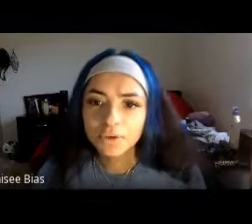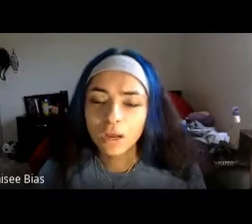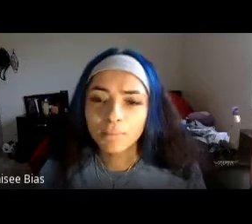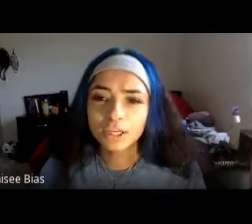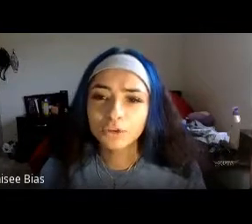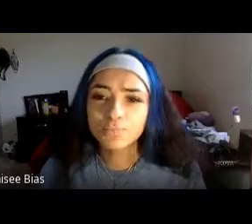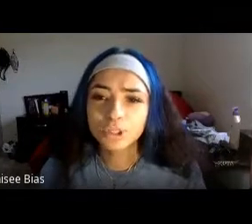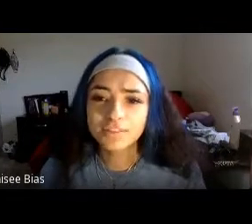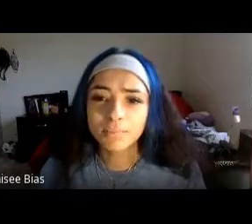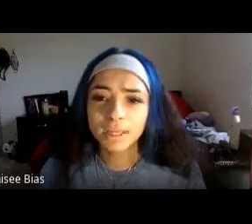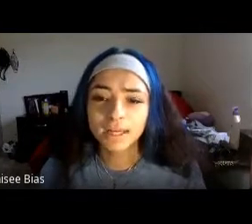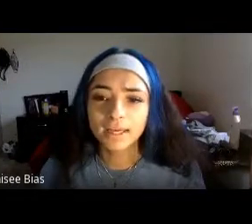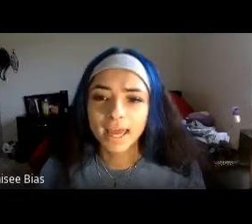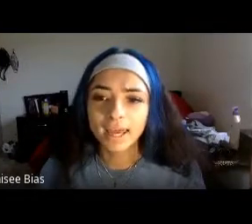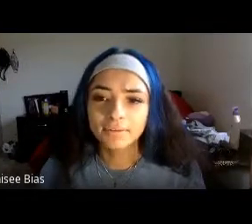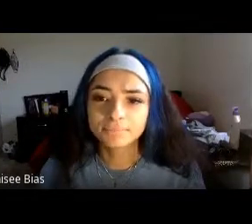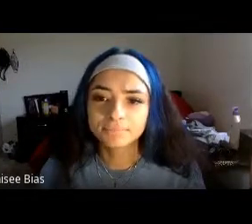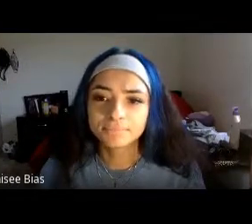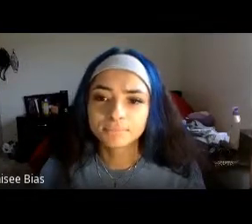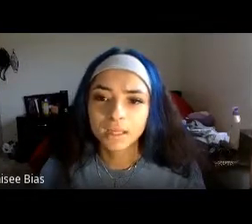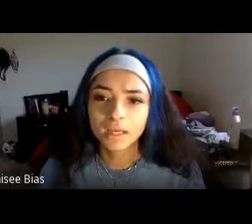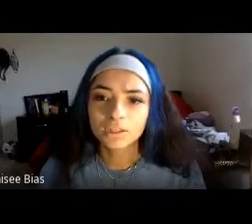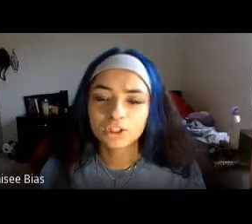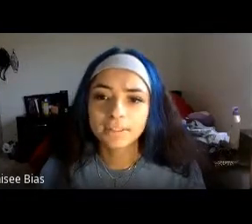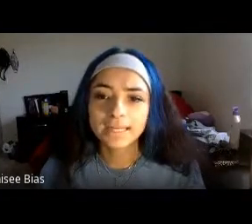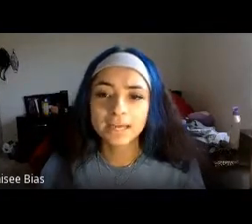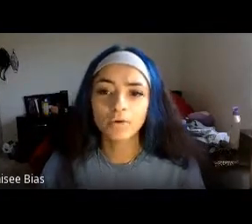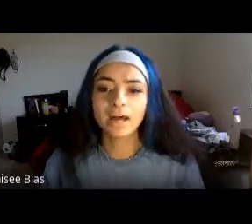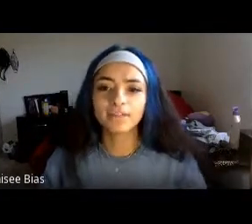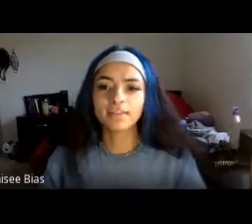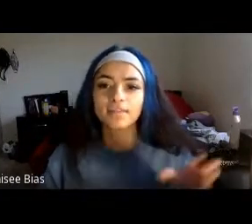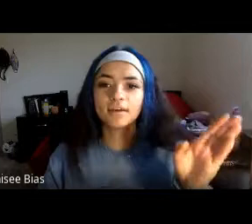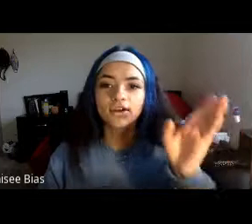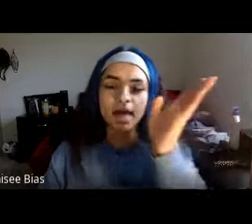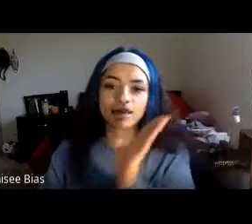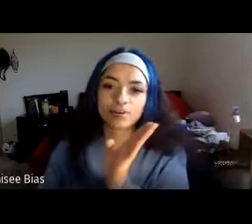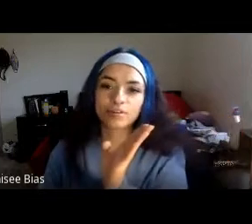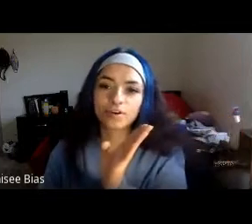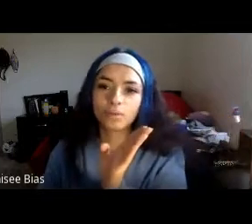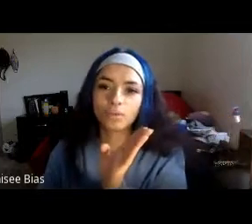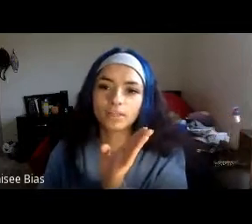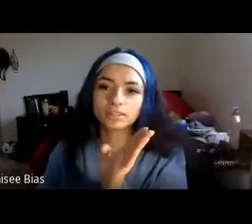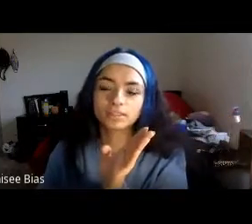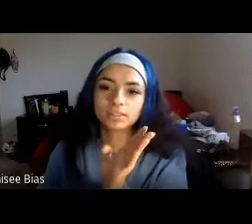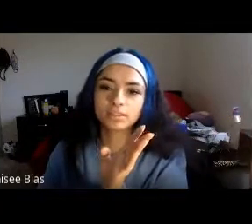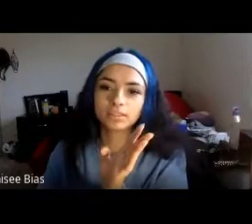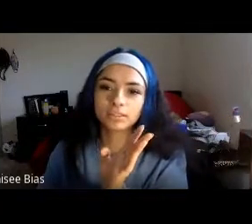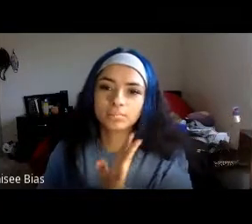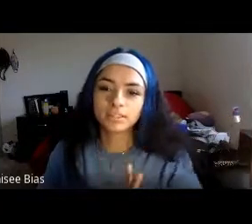I think you unpin it, you just push like the pin again, so it will have like the X over it when